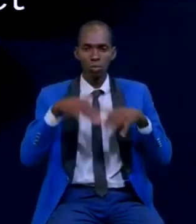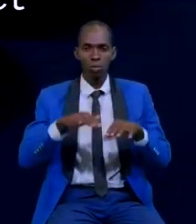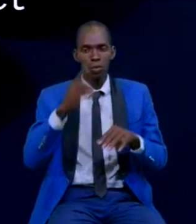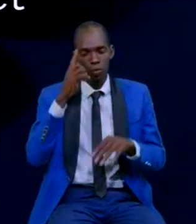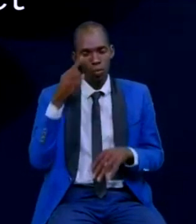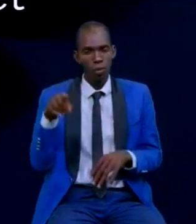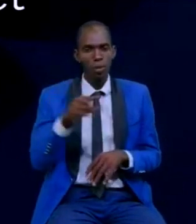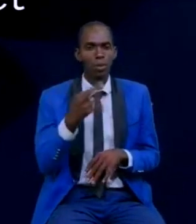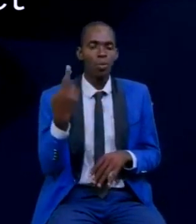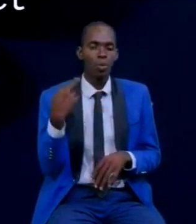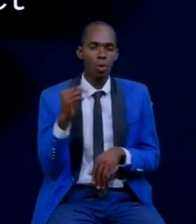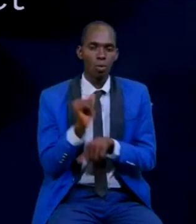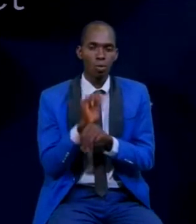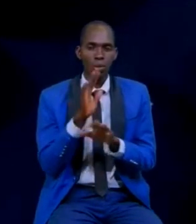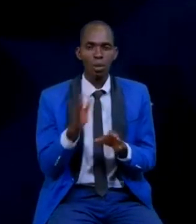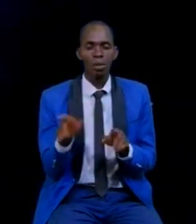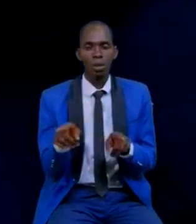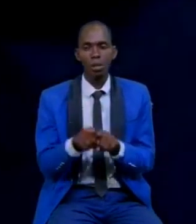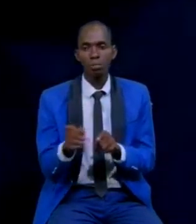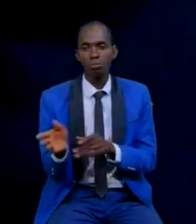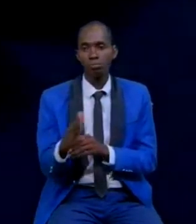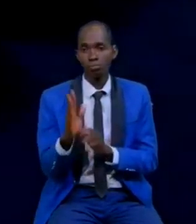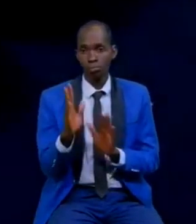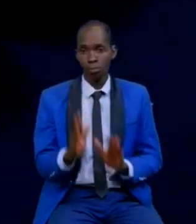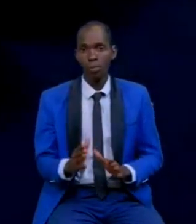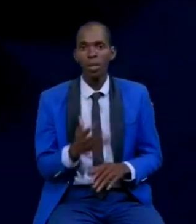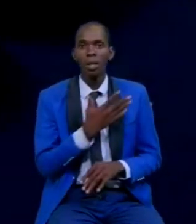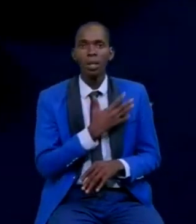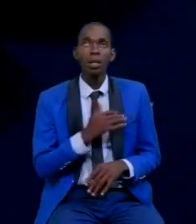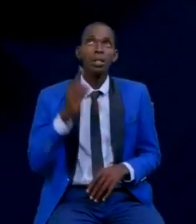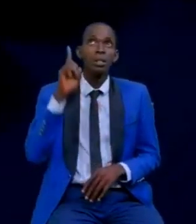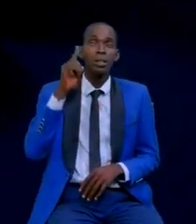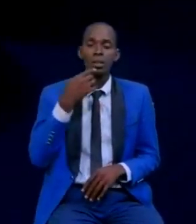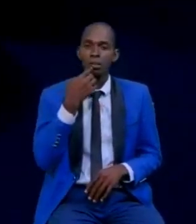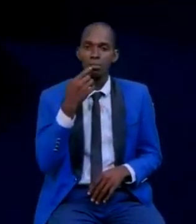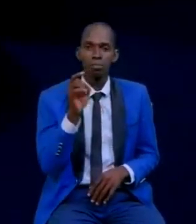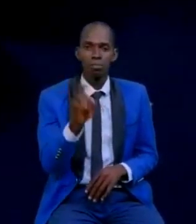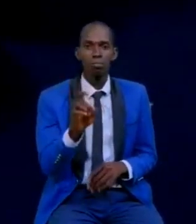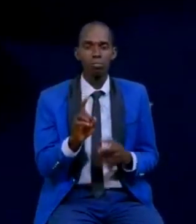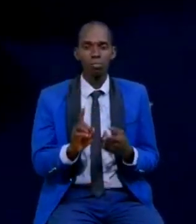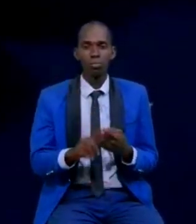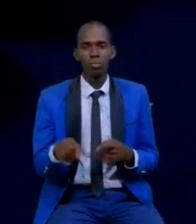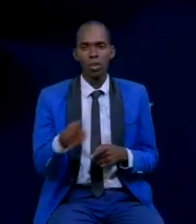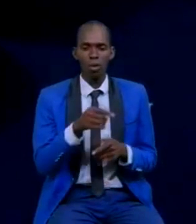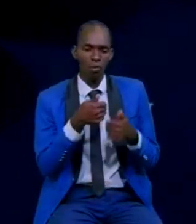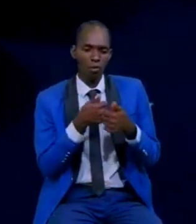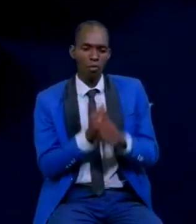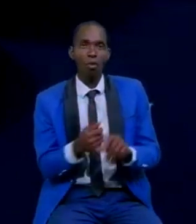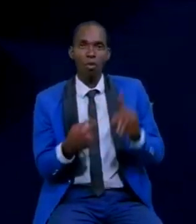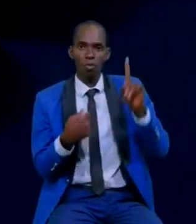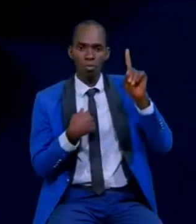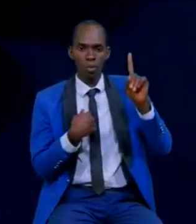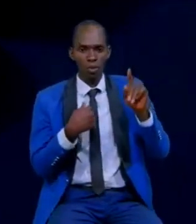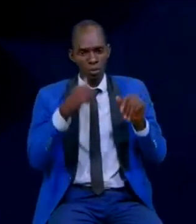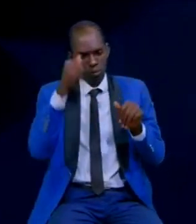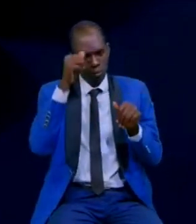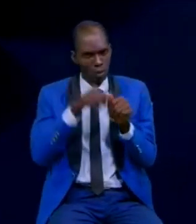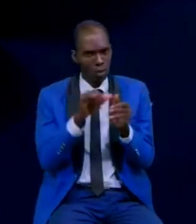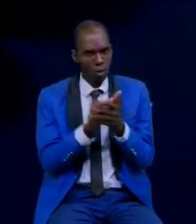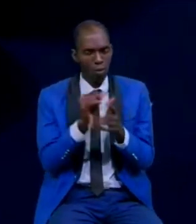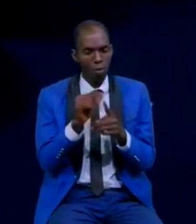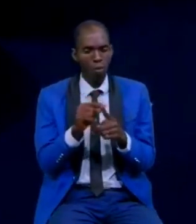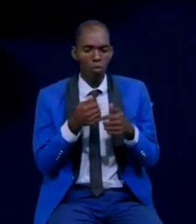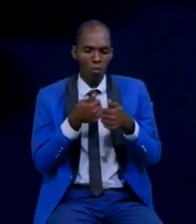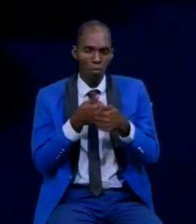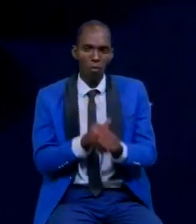were fishers. And he says unto them, follow me. Underline those words, follow